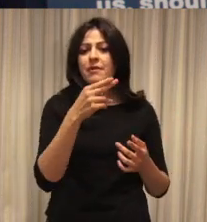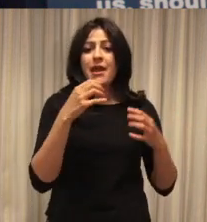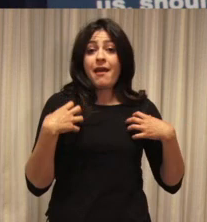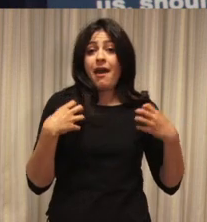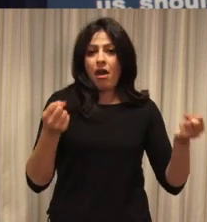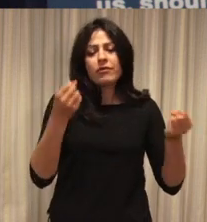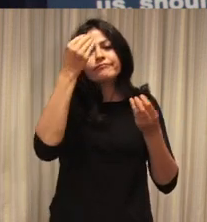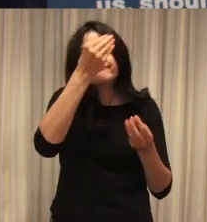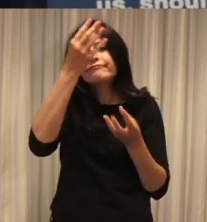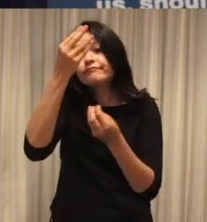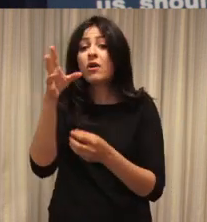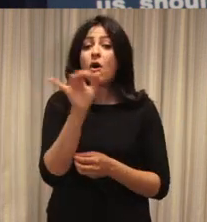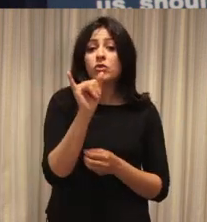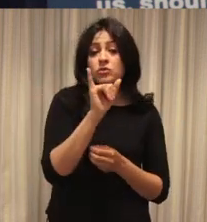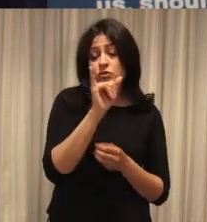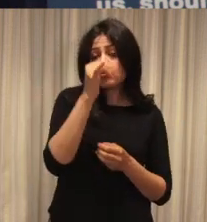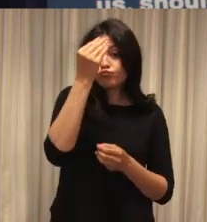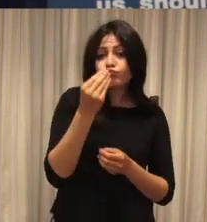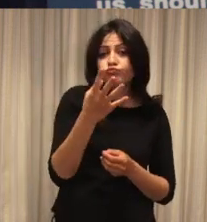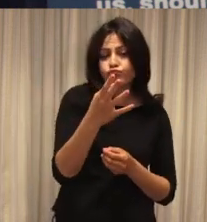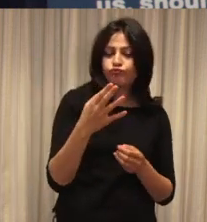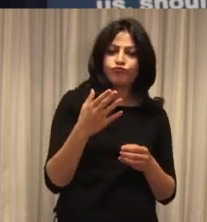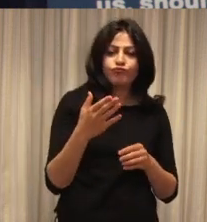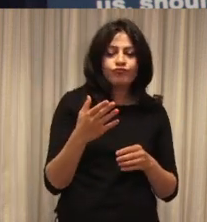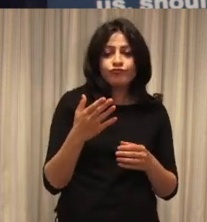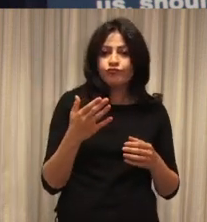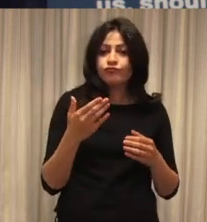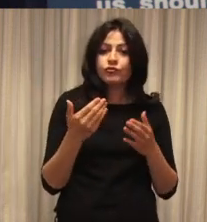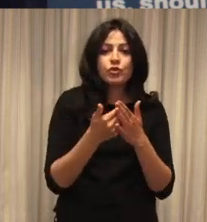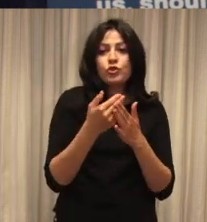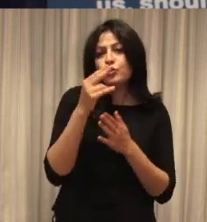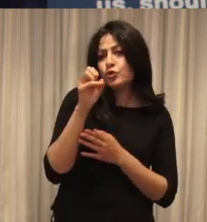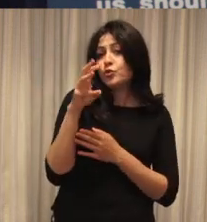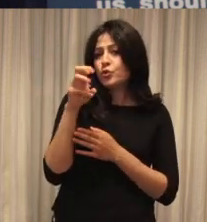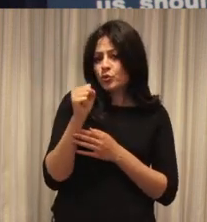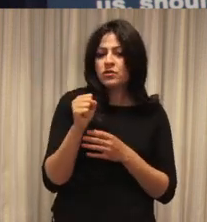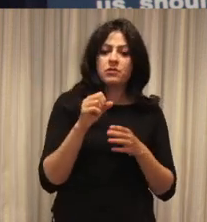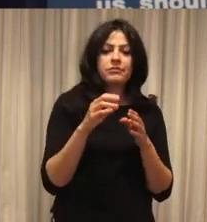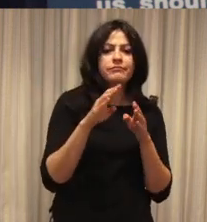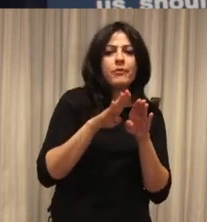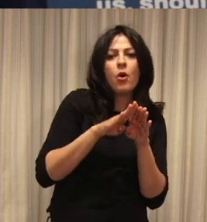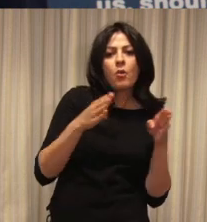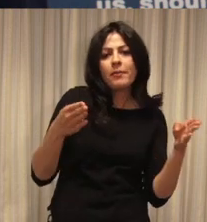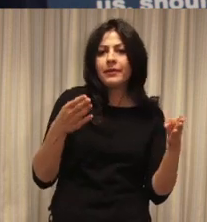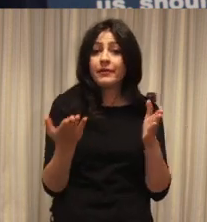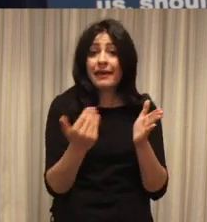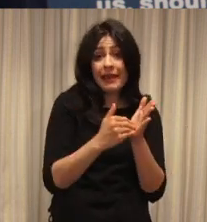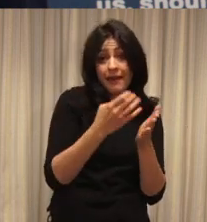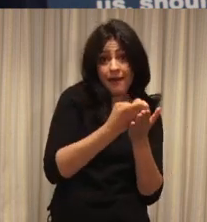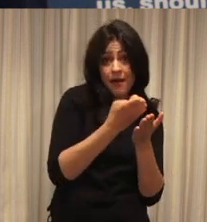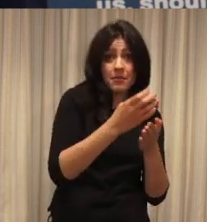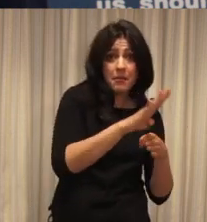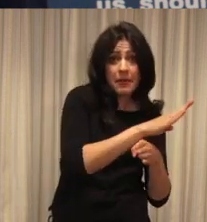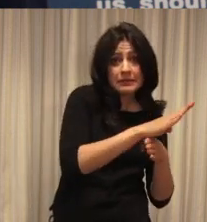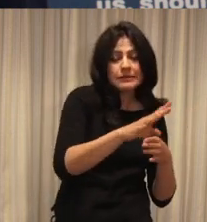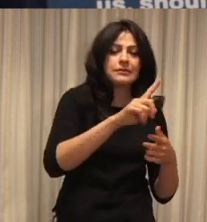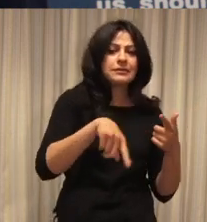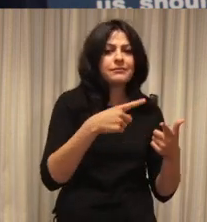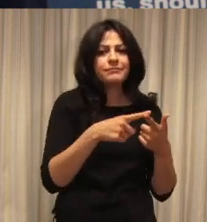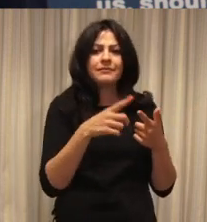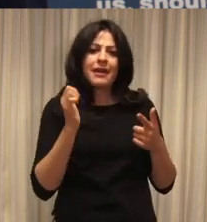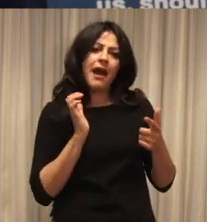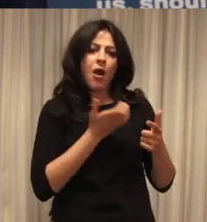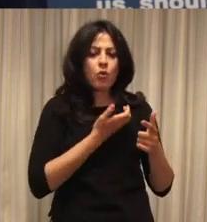where we're at in terms of our recovery and reopening efforts, and then we'll wrap it up and get